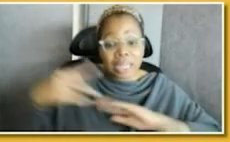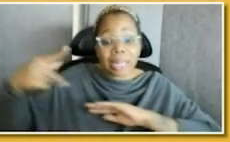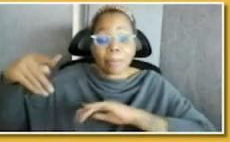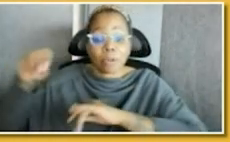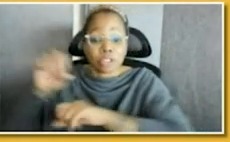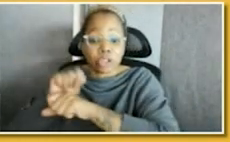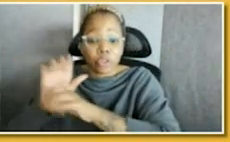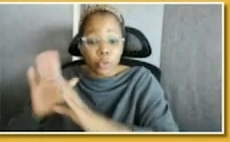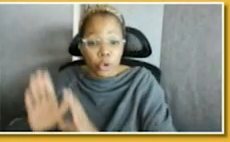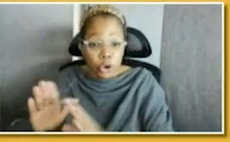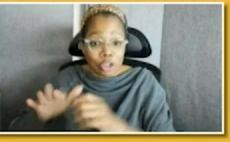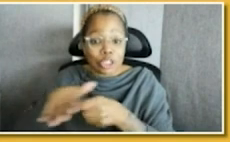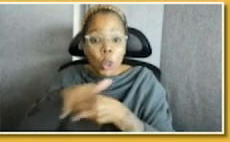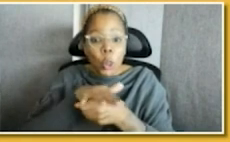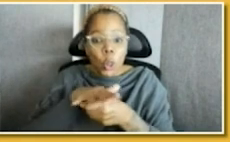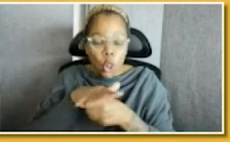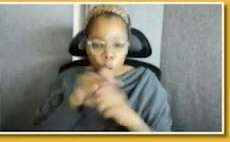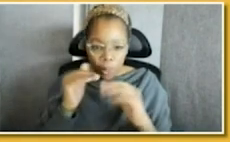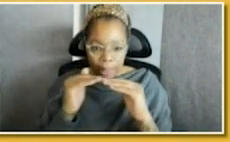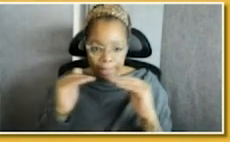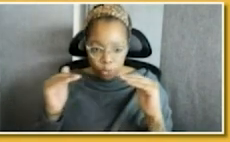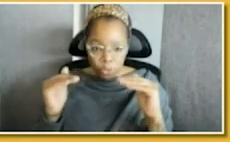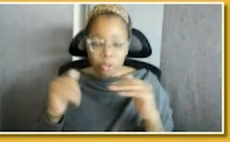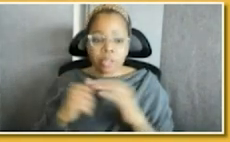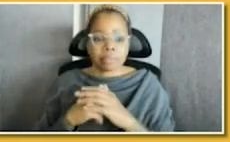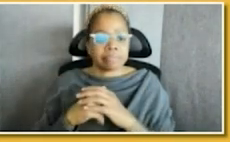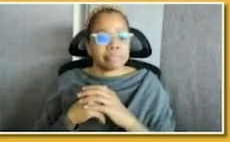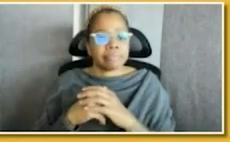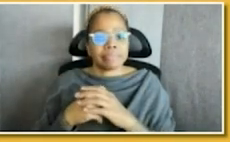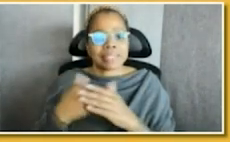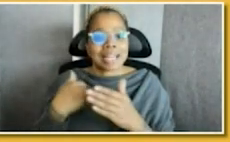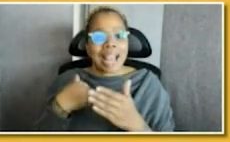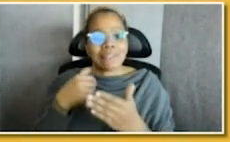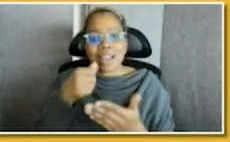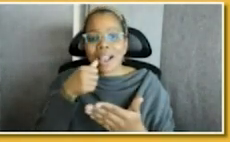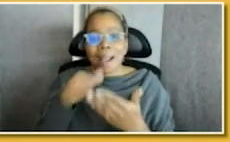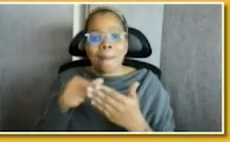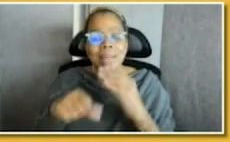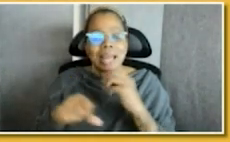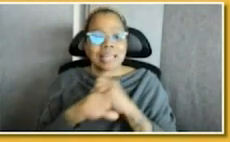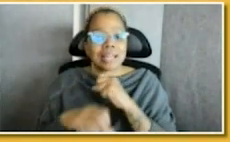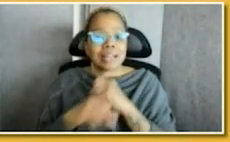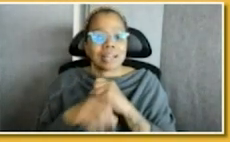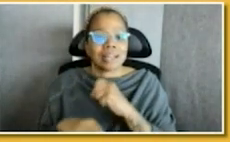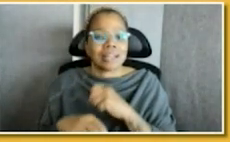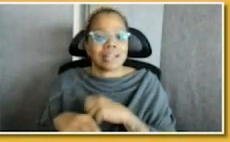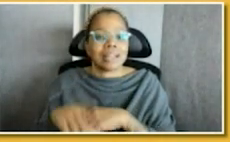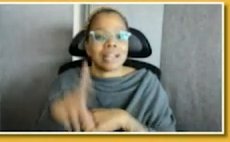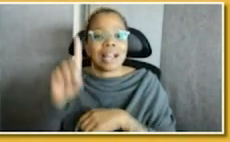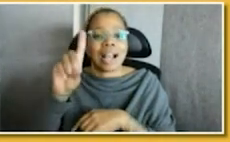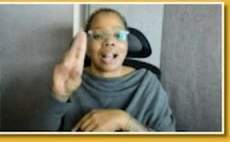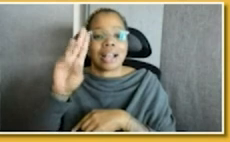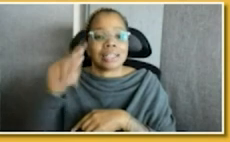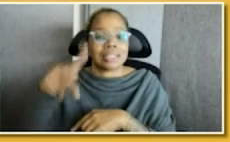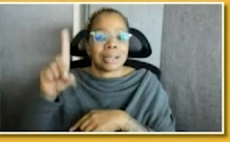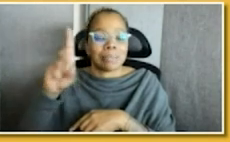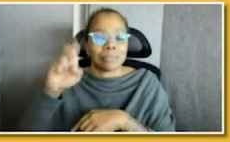level, and, you know, have a mailing campaign, a Dump DeJoy mailing campaign. You have access to the